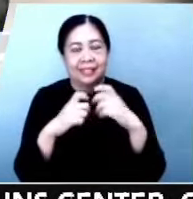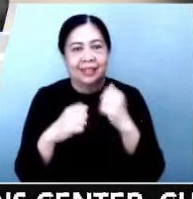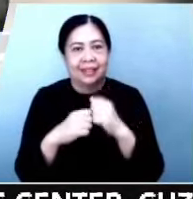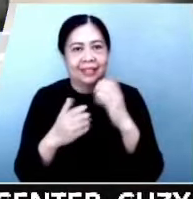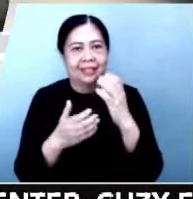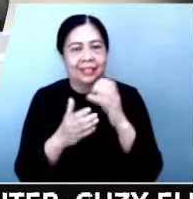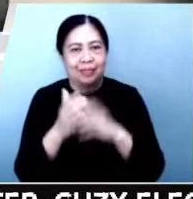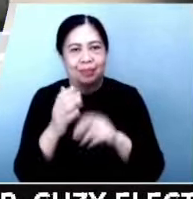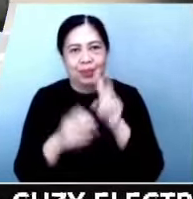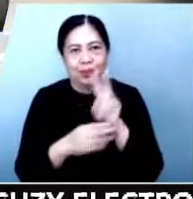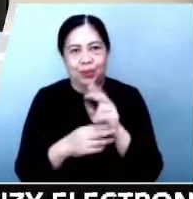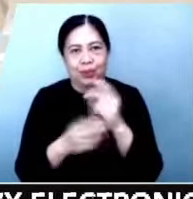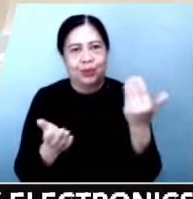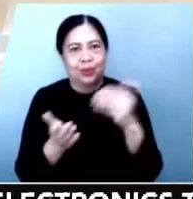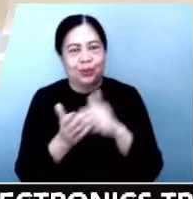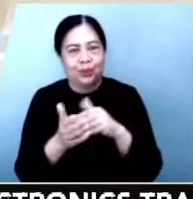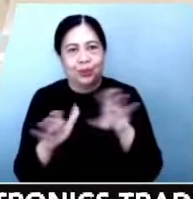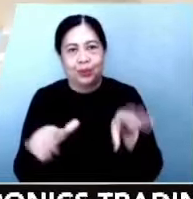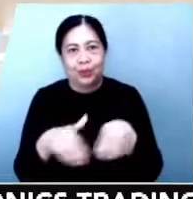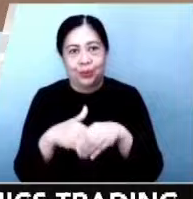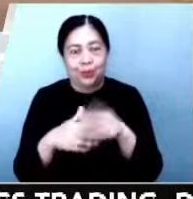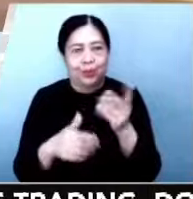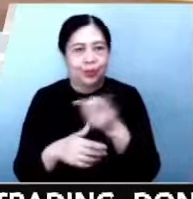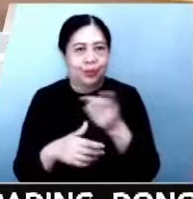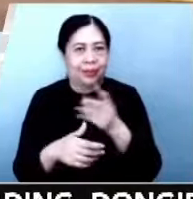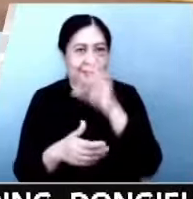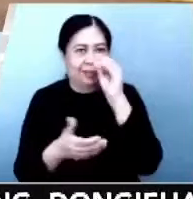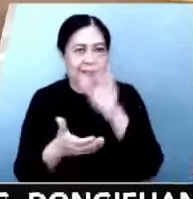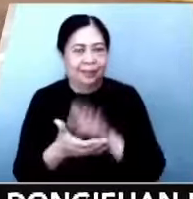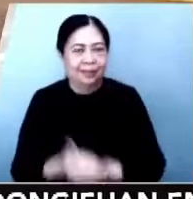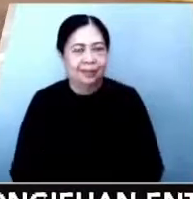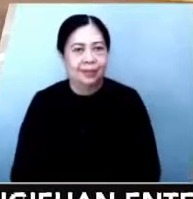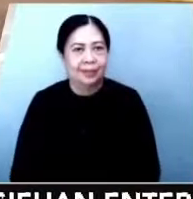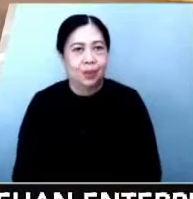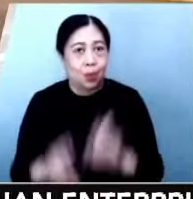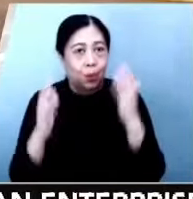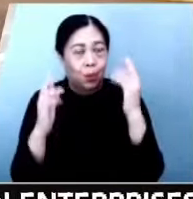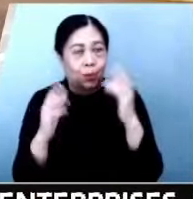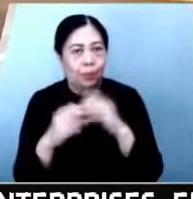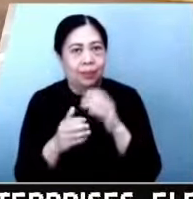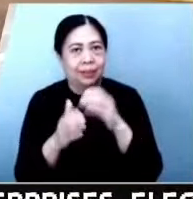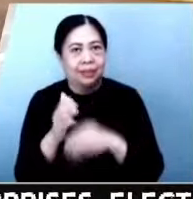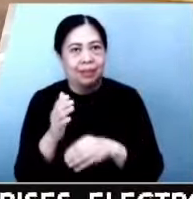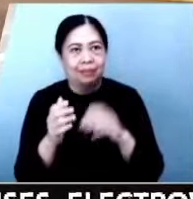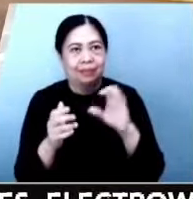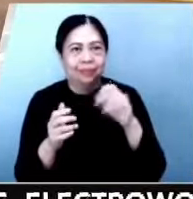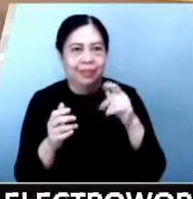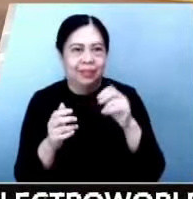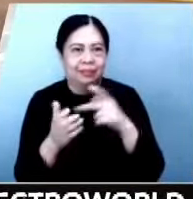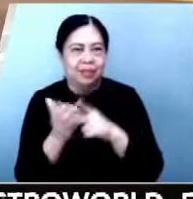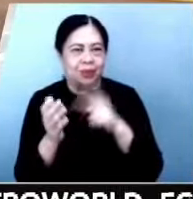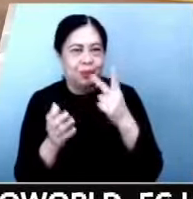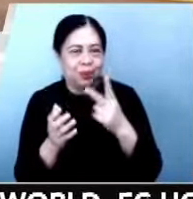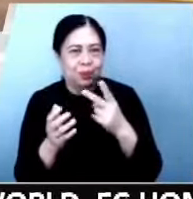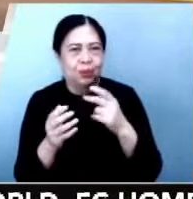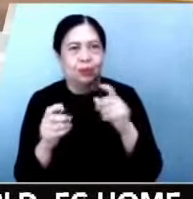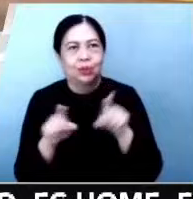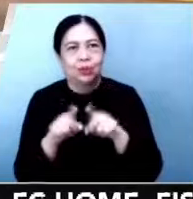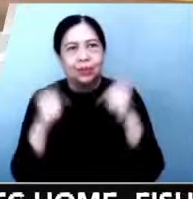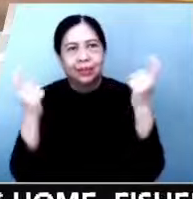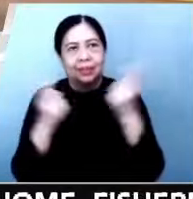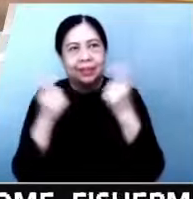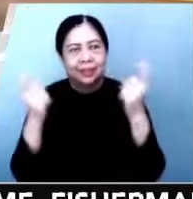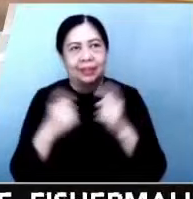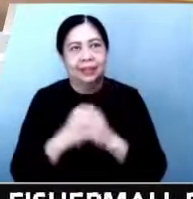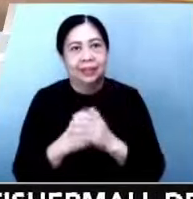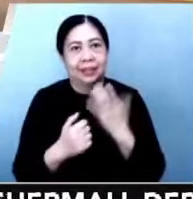para sa renewal of wedding vows nila ng Mister. Hopefully, this chapter 2 is also a celebration siguro of, you know, our